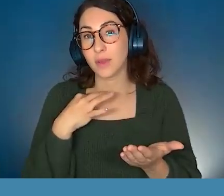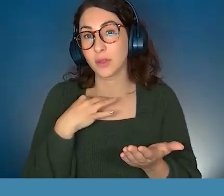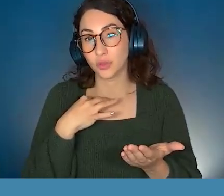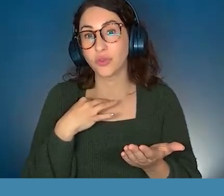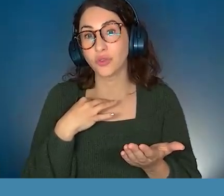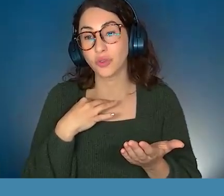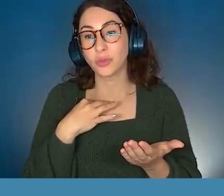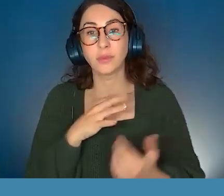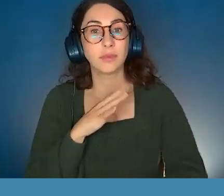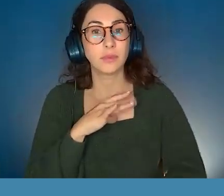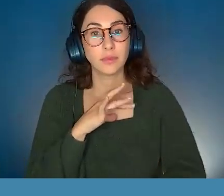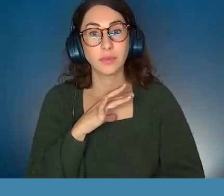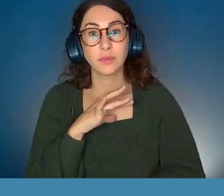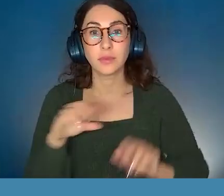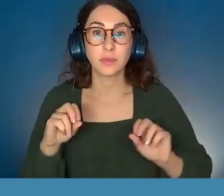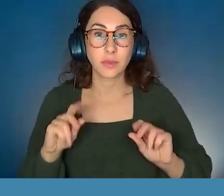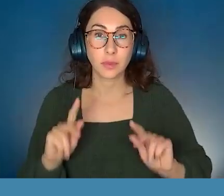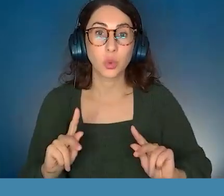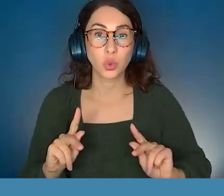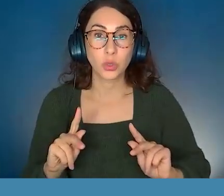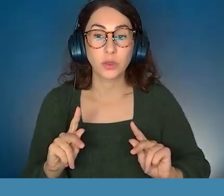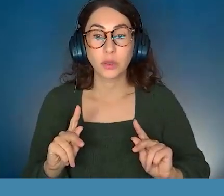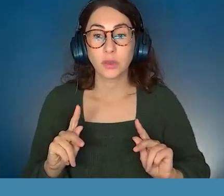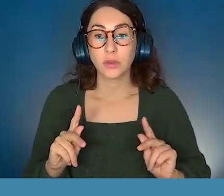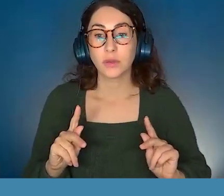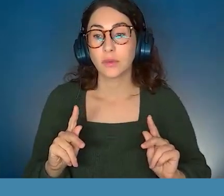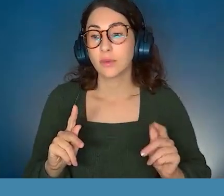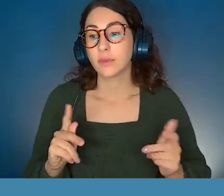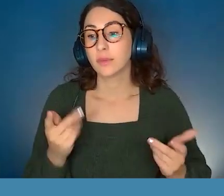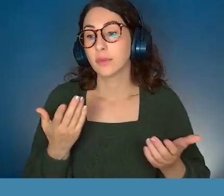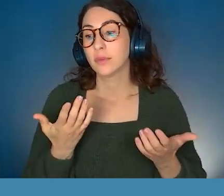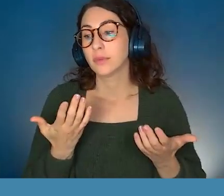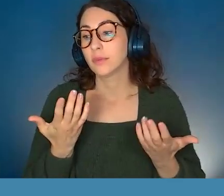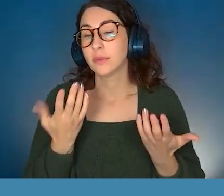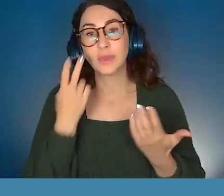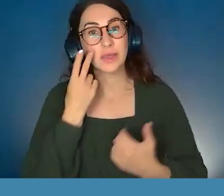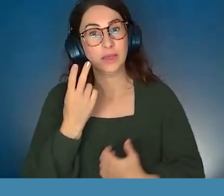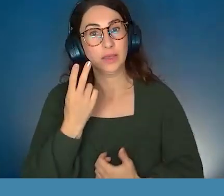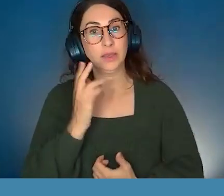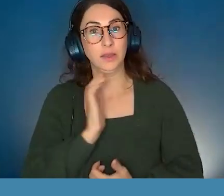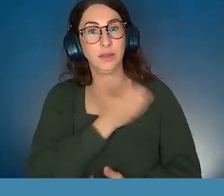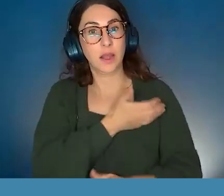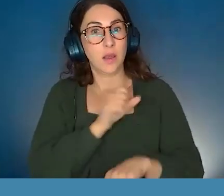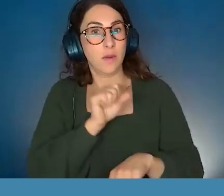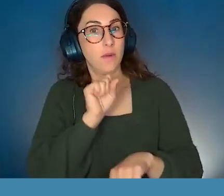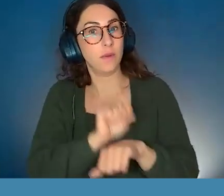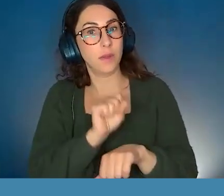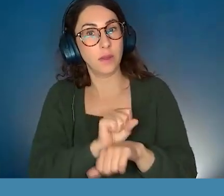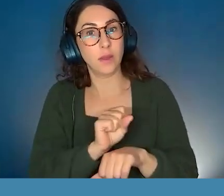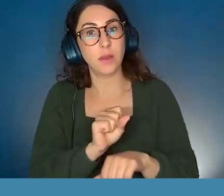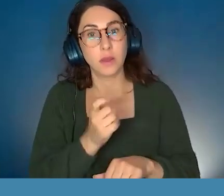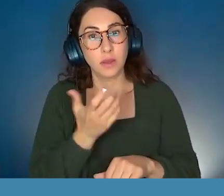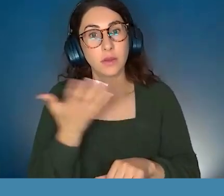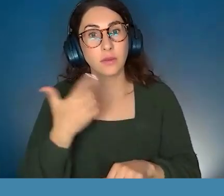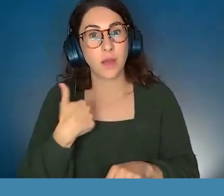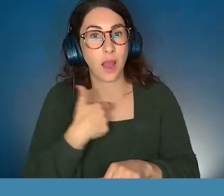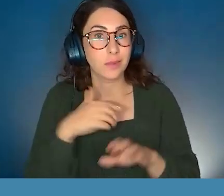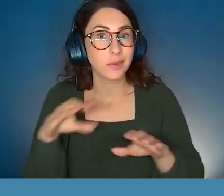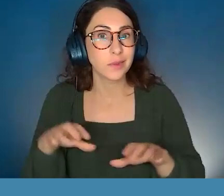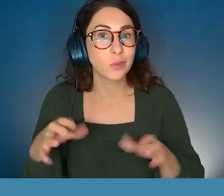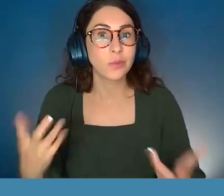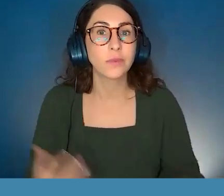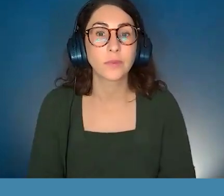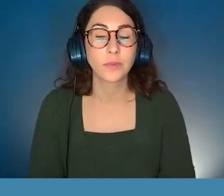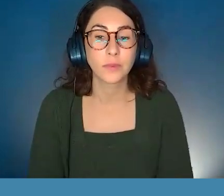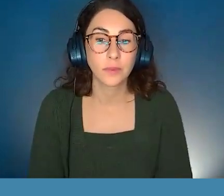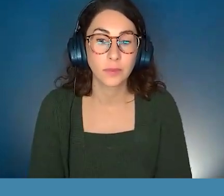a nice opportunity to have some insight on the types of work that Disability Rights Florida does for their clients with mental